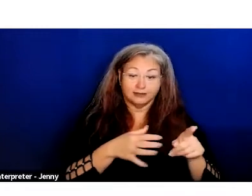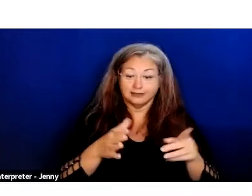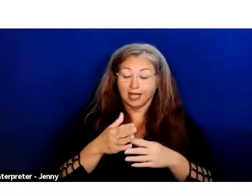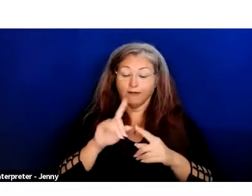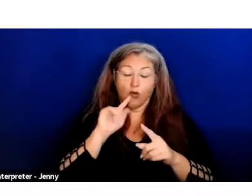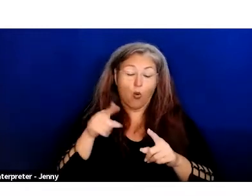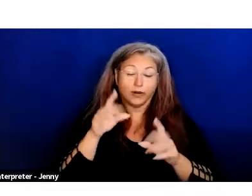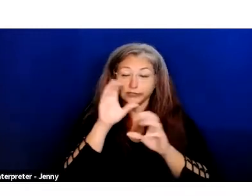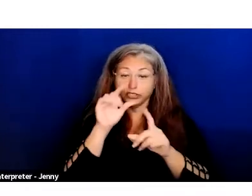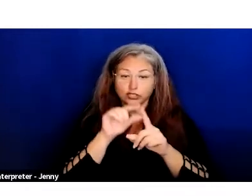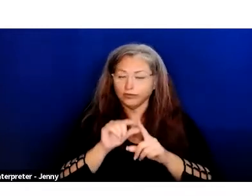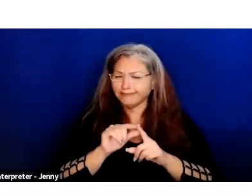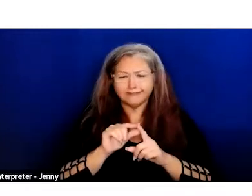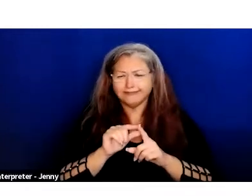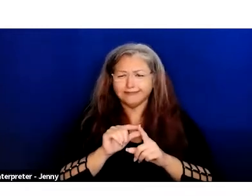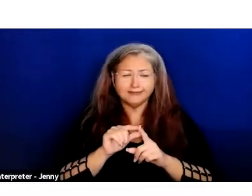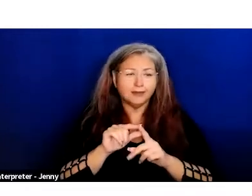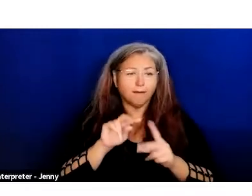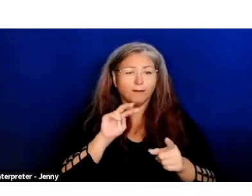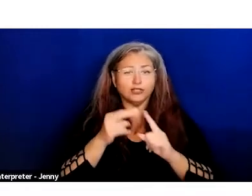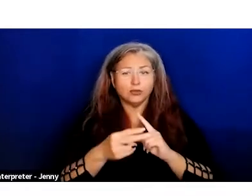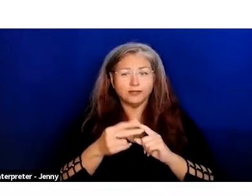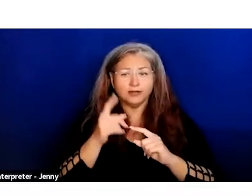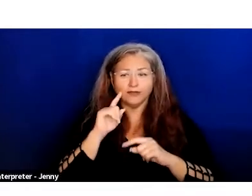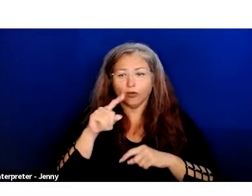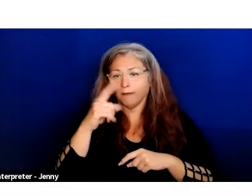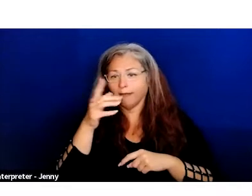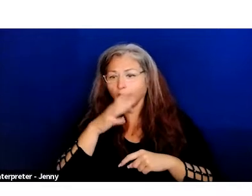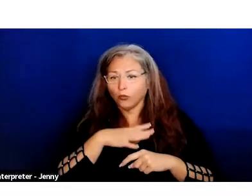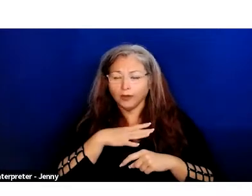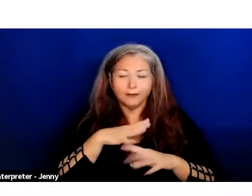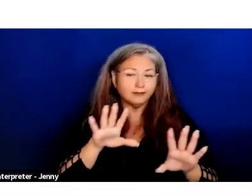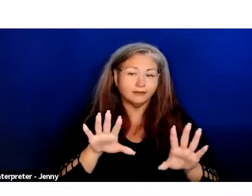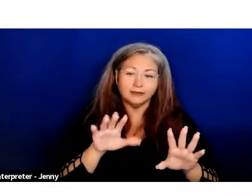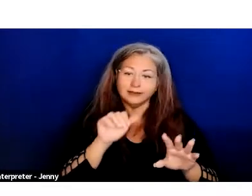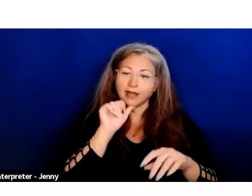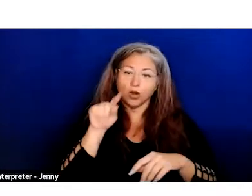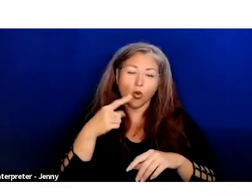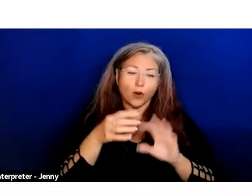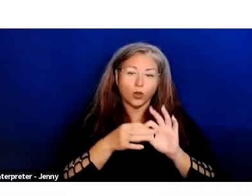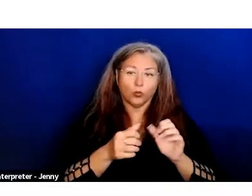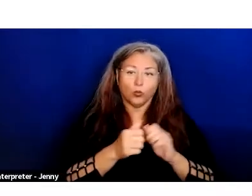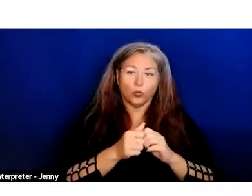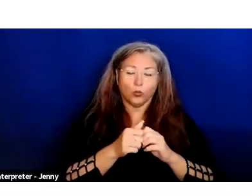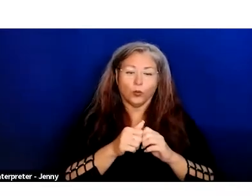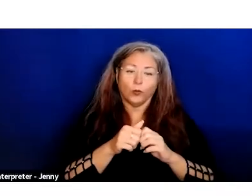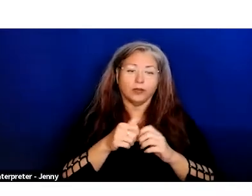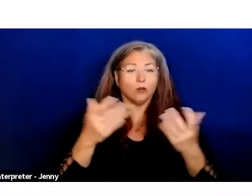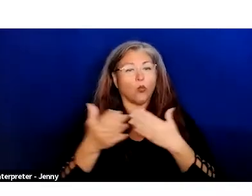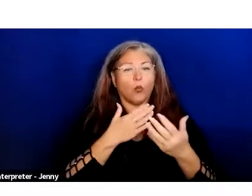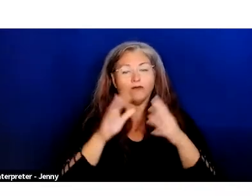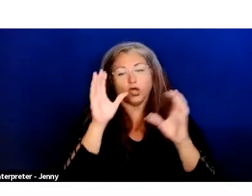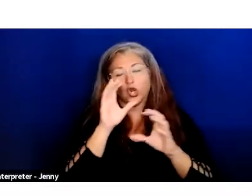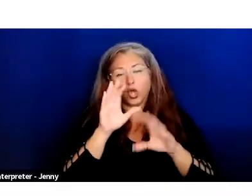terms and perception of Black women, and it doesn't just have to do with what we're looking for on the internet